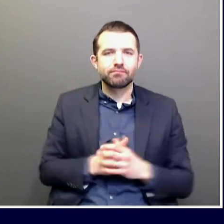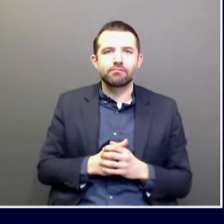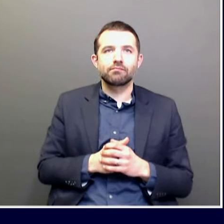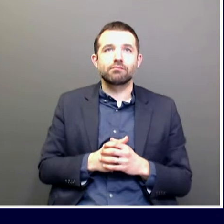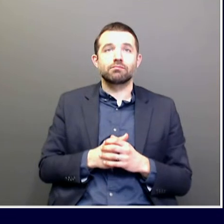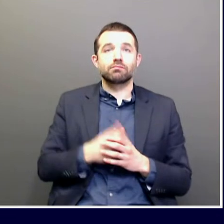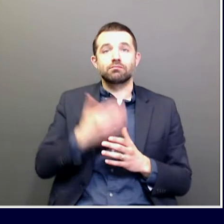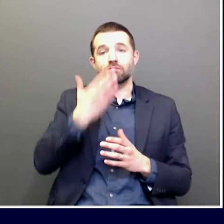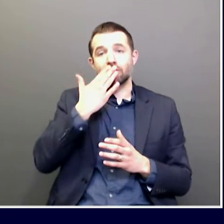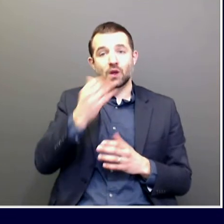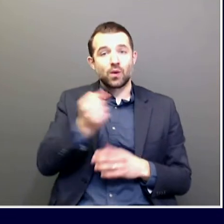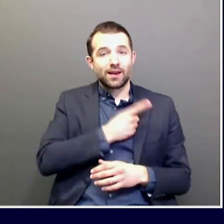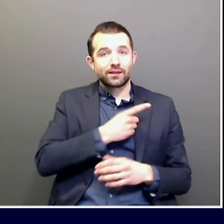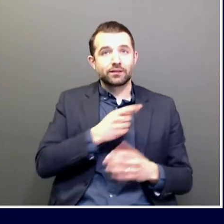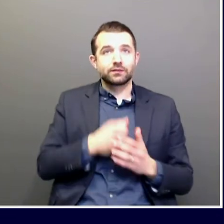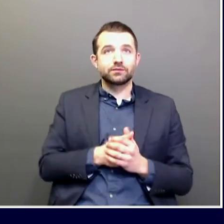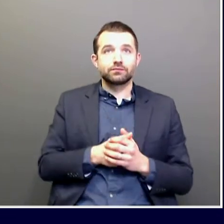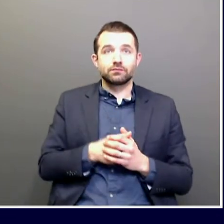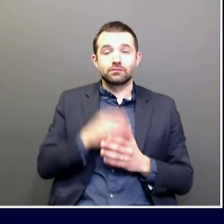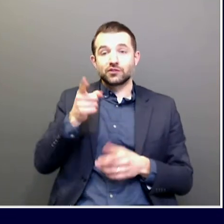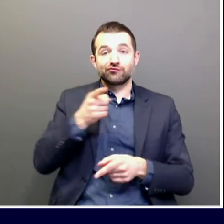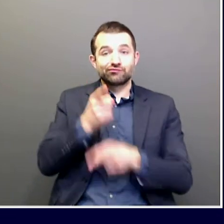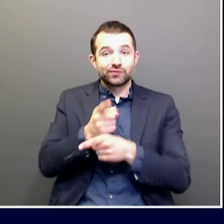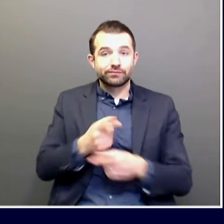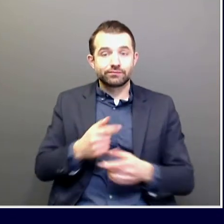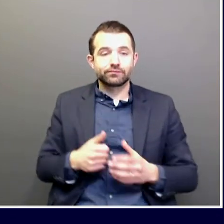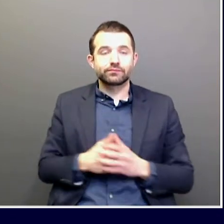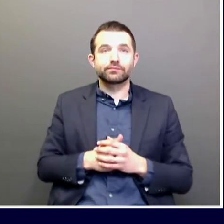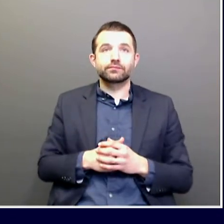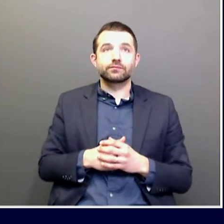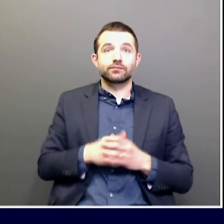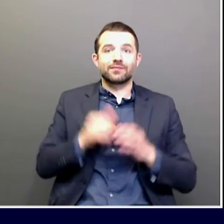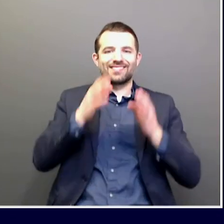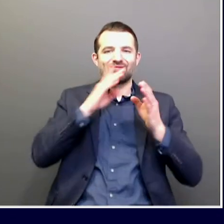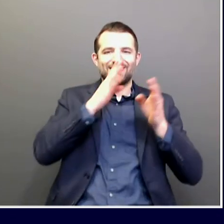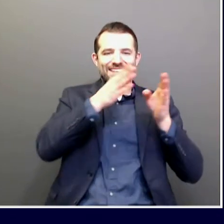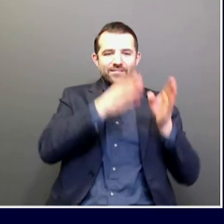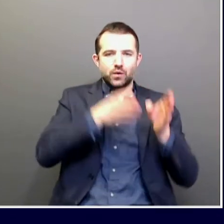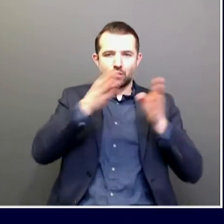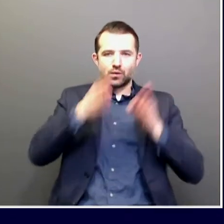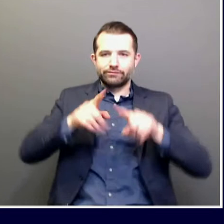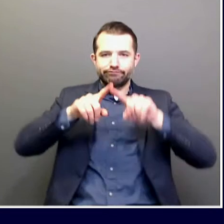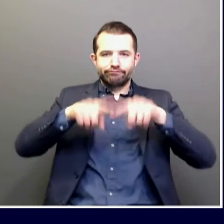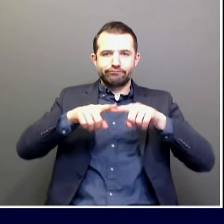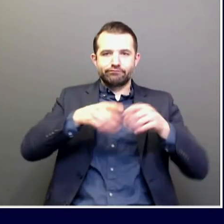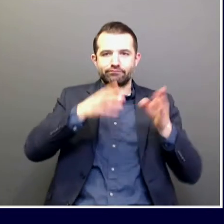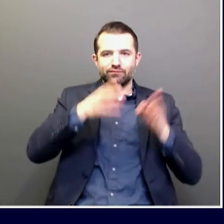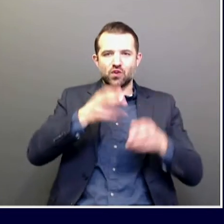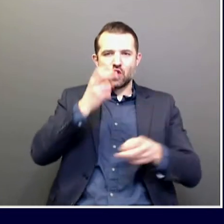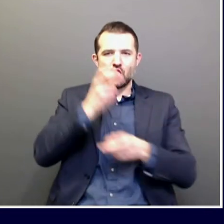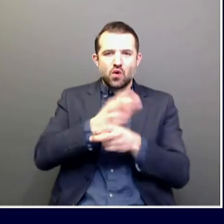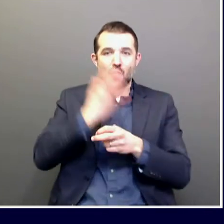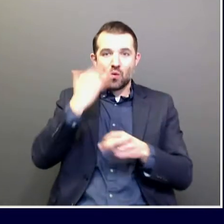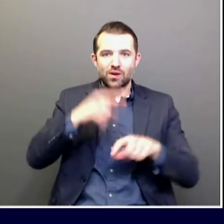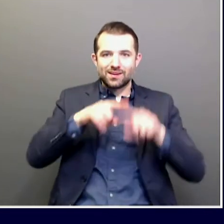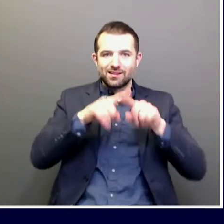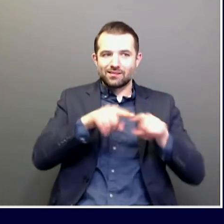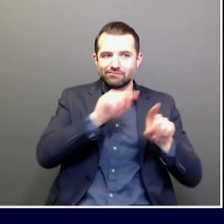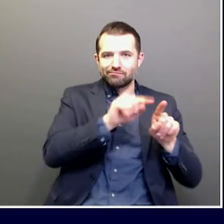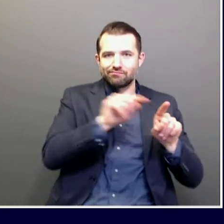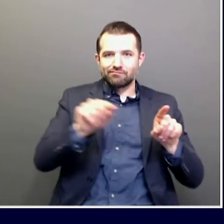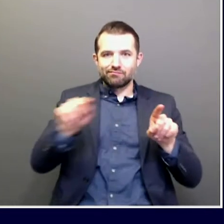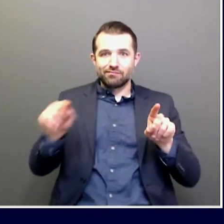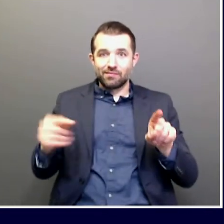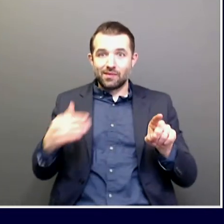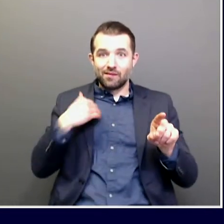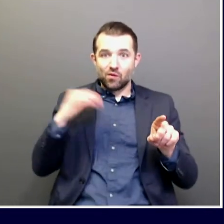let's start with why it's thought, to your question, why it's thought that Omicron may present with milder symptoms